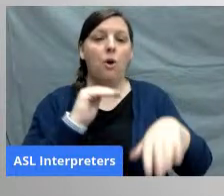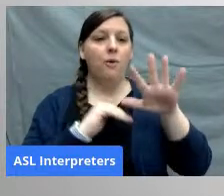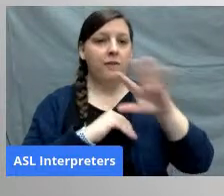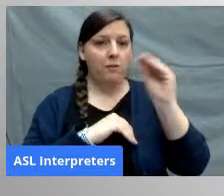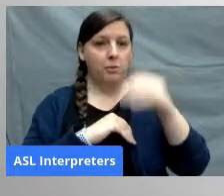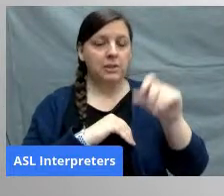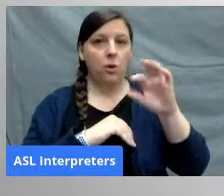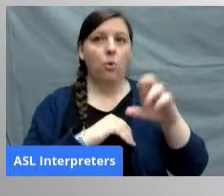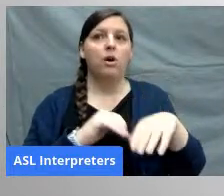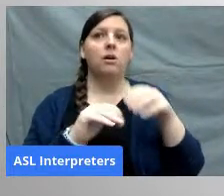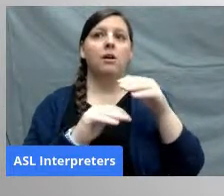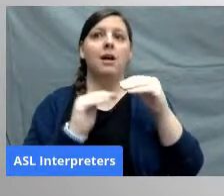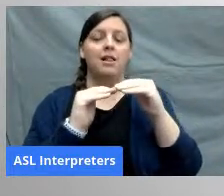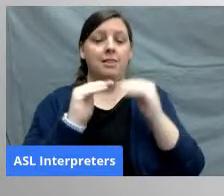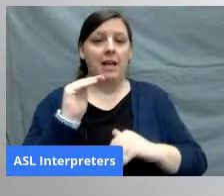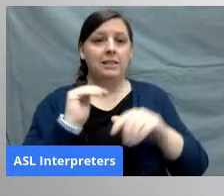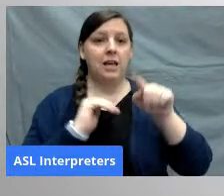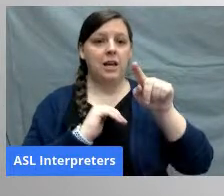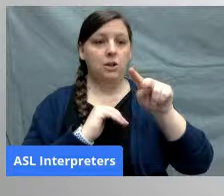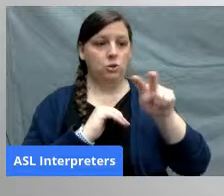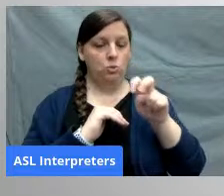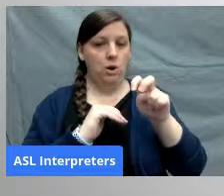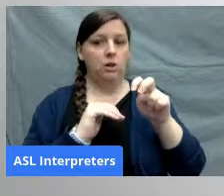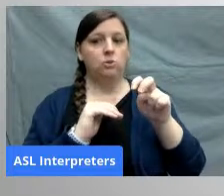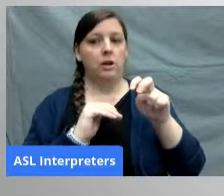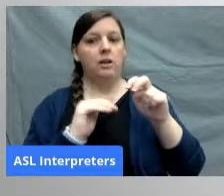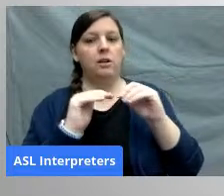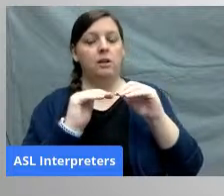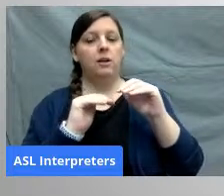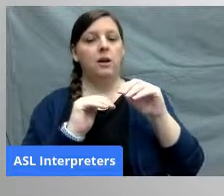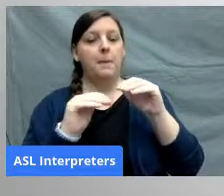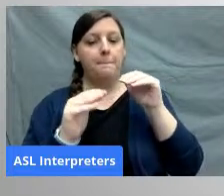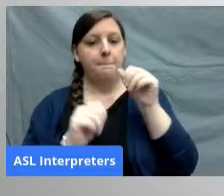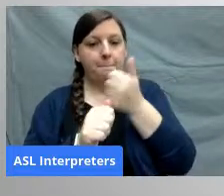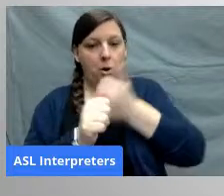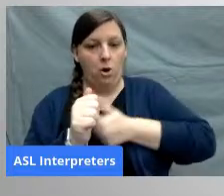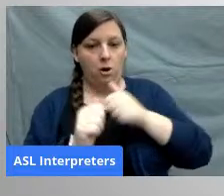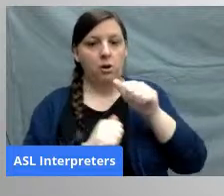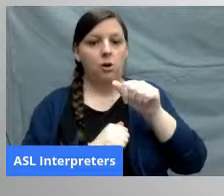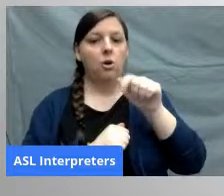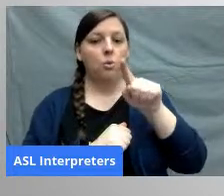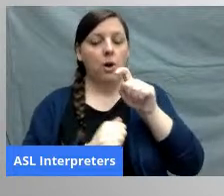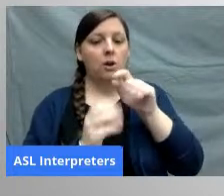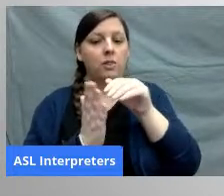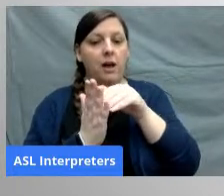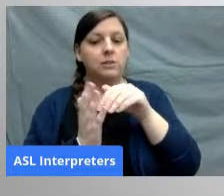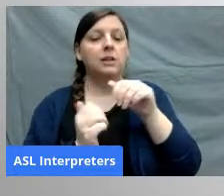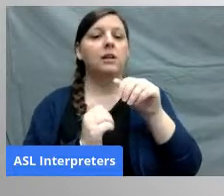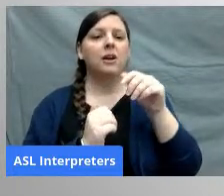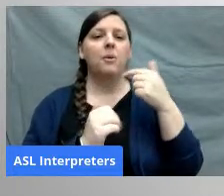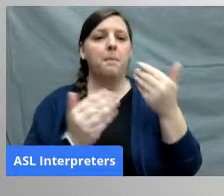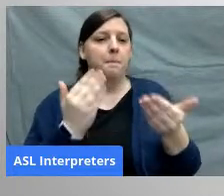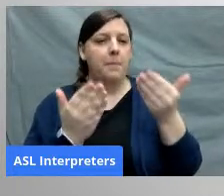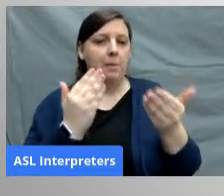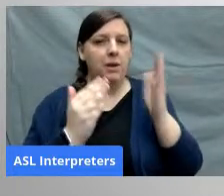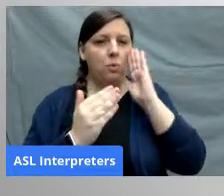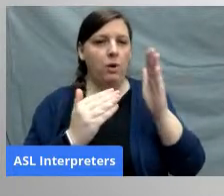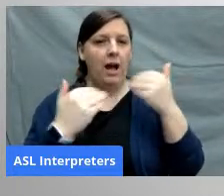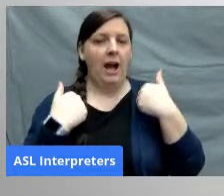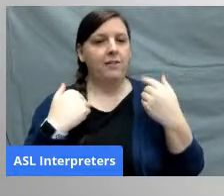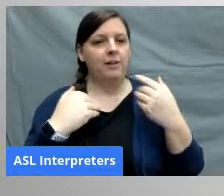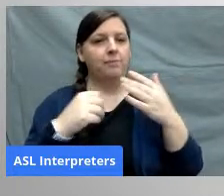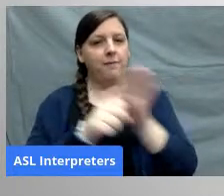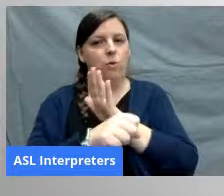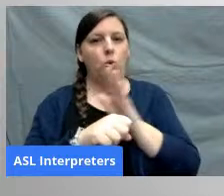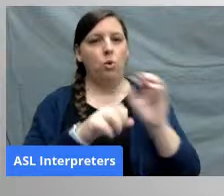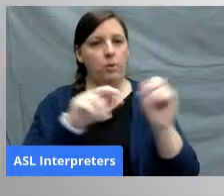100,000, we may also see a full 5-day return in that scenario as well. And there's just a note